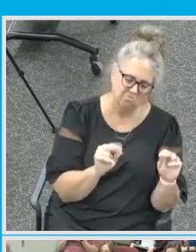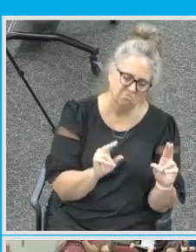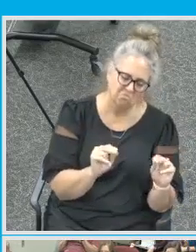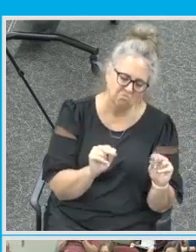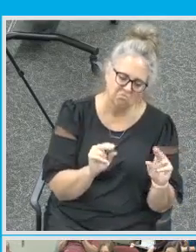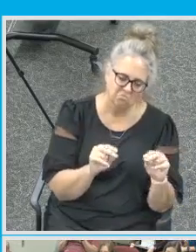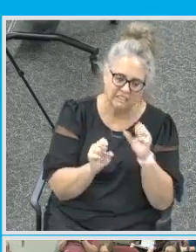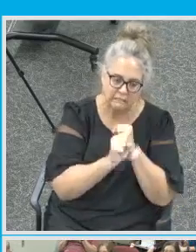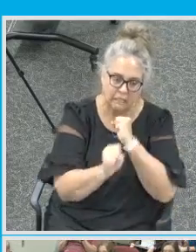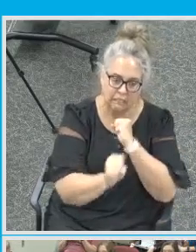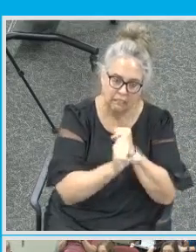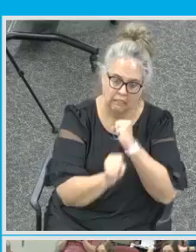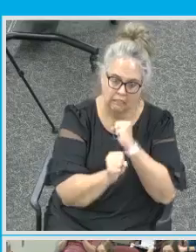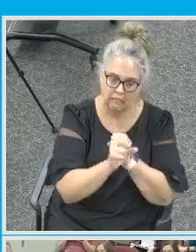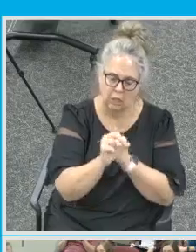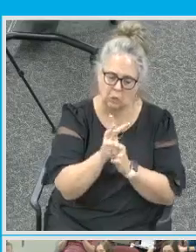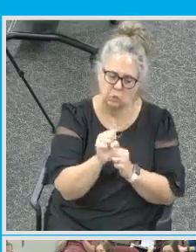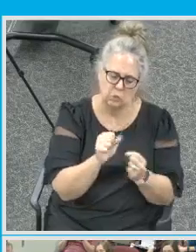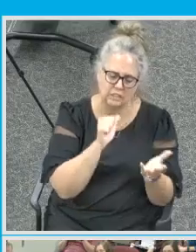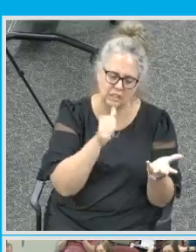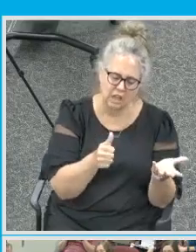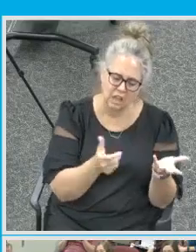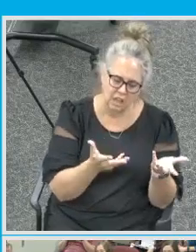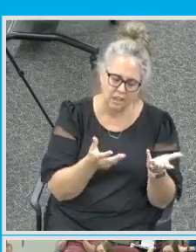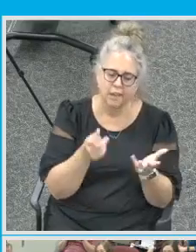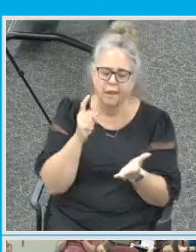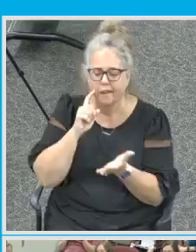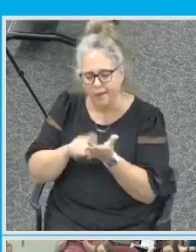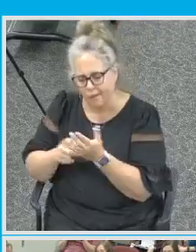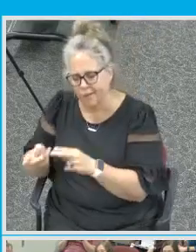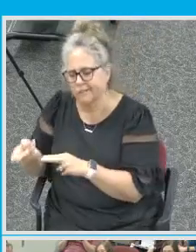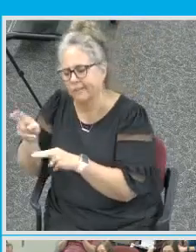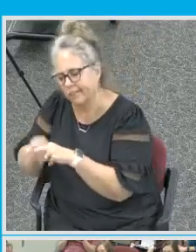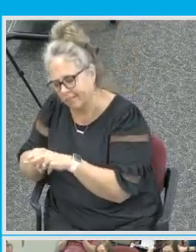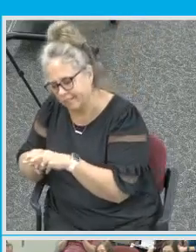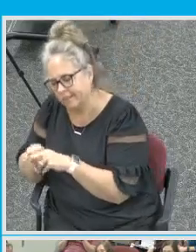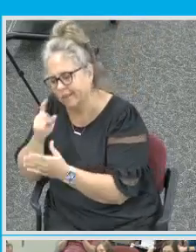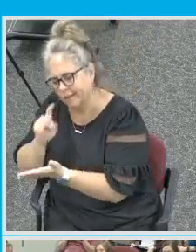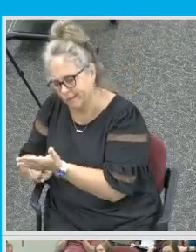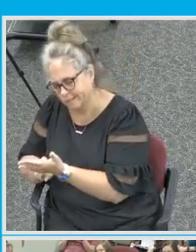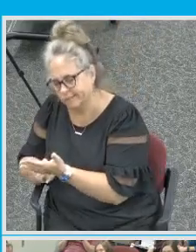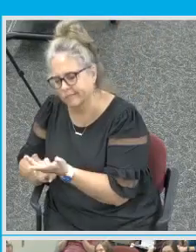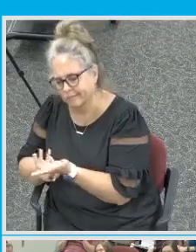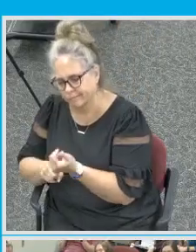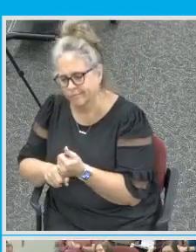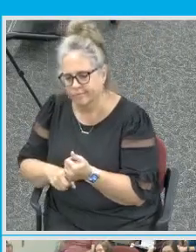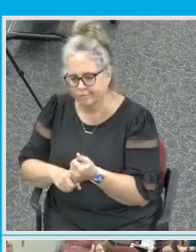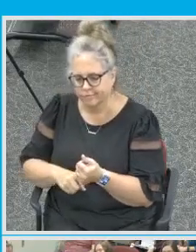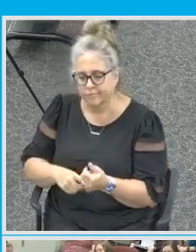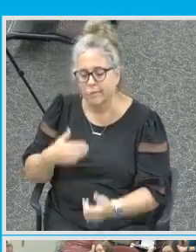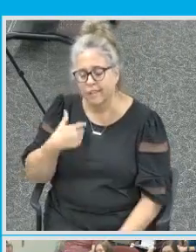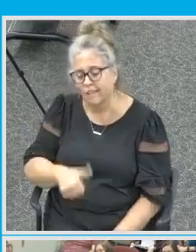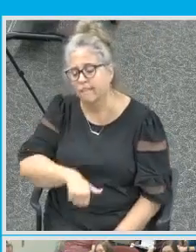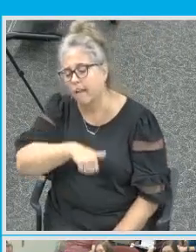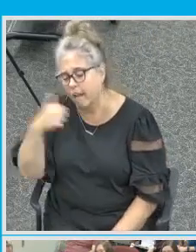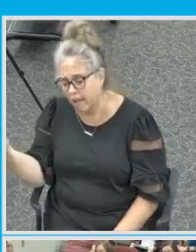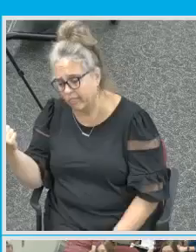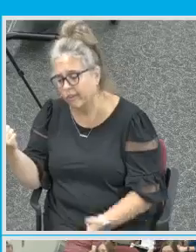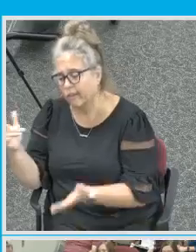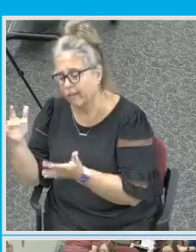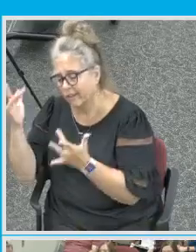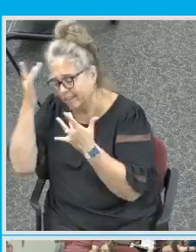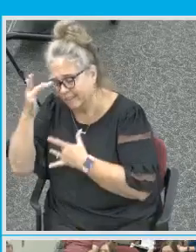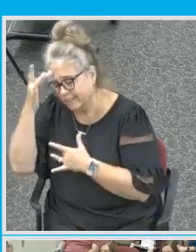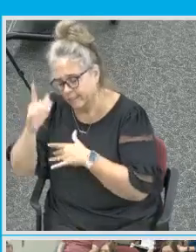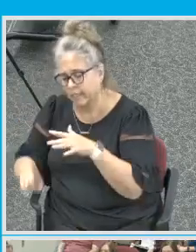cases now, partly from the new, yet another variant, another strain making its way